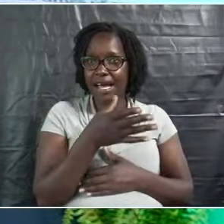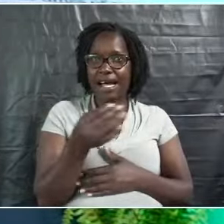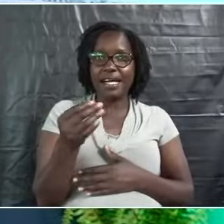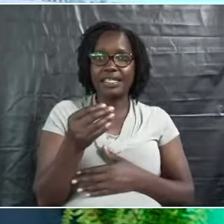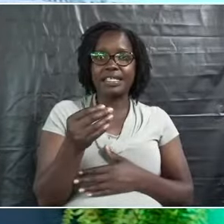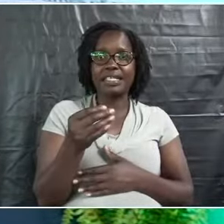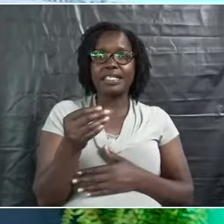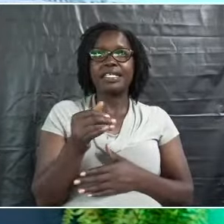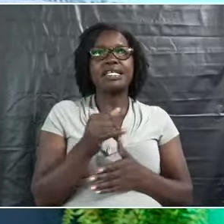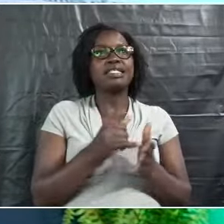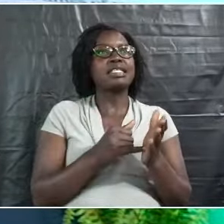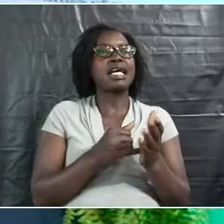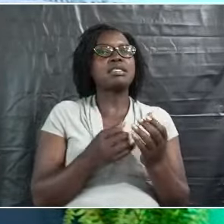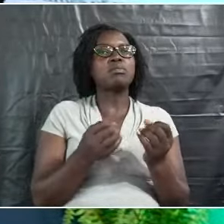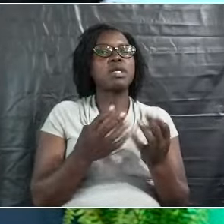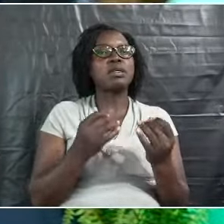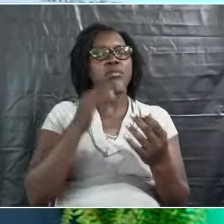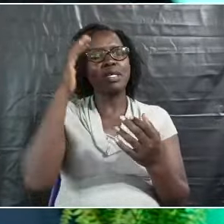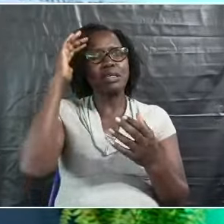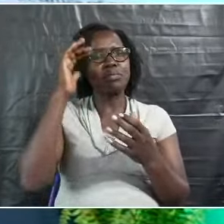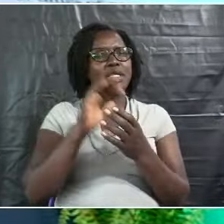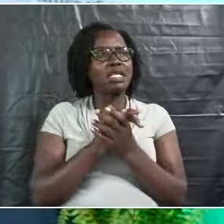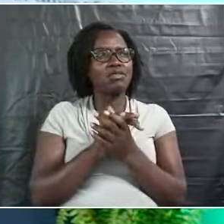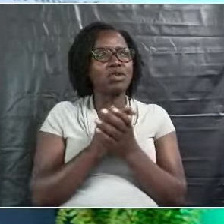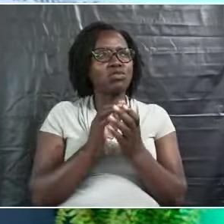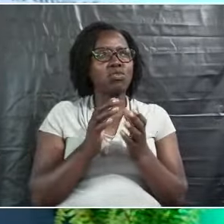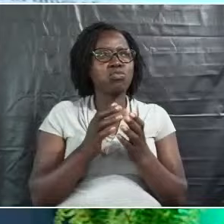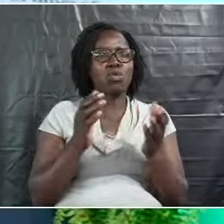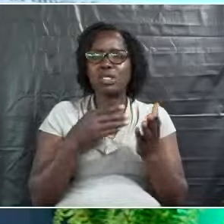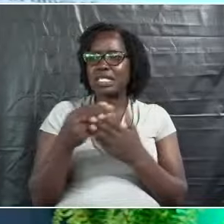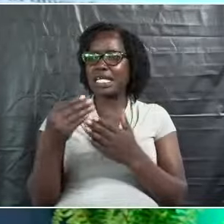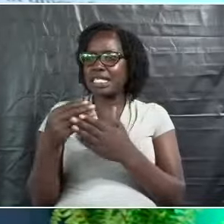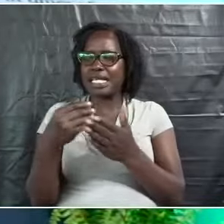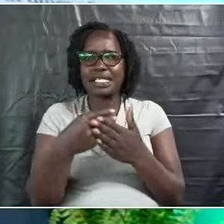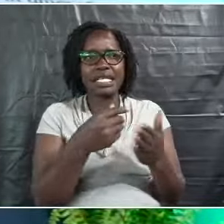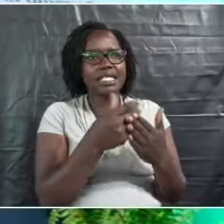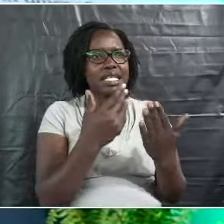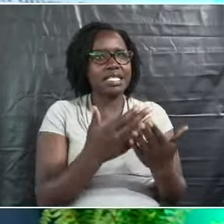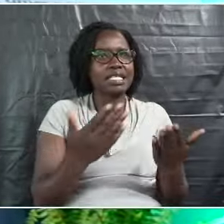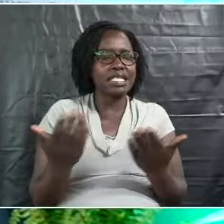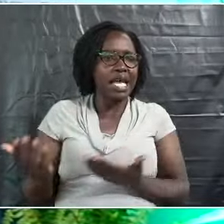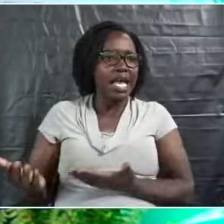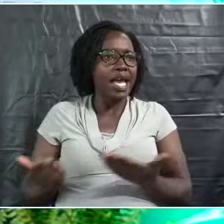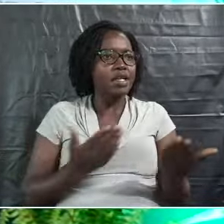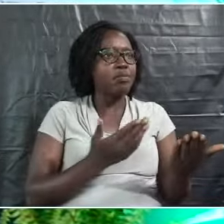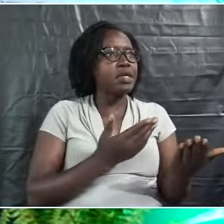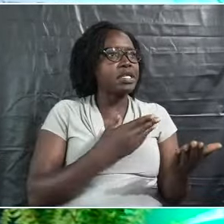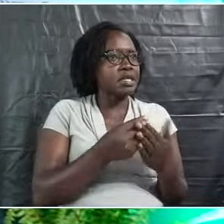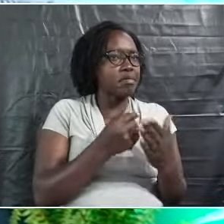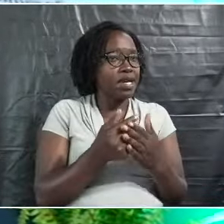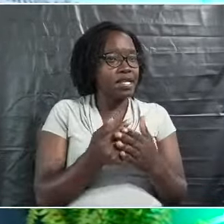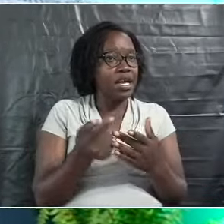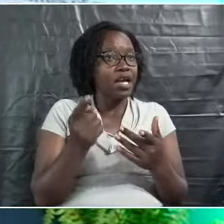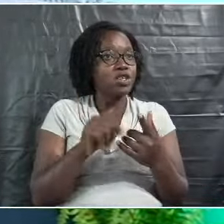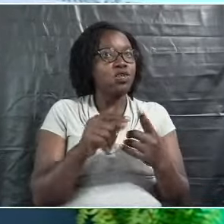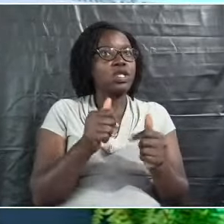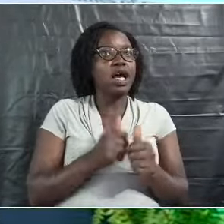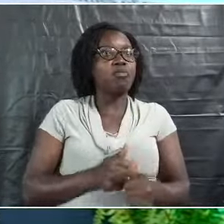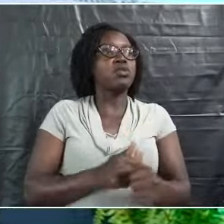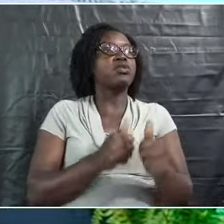number of believers were doing, selling their property and bringing the proceeds to the